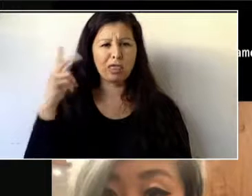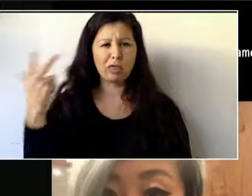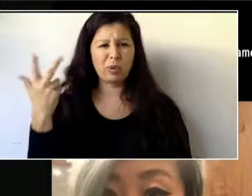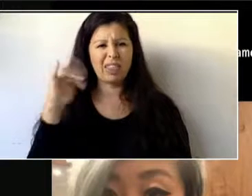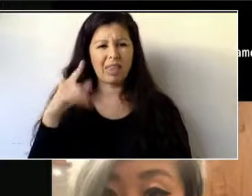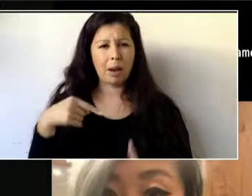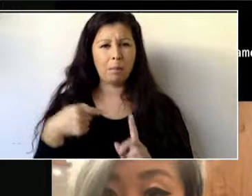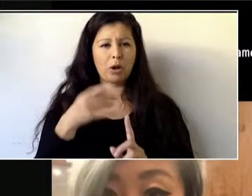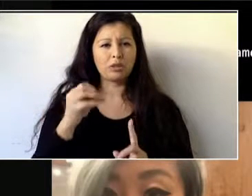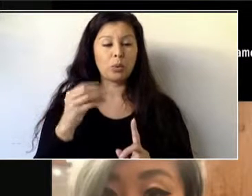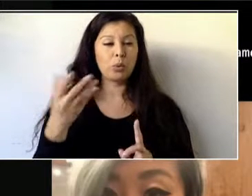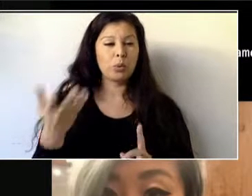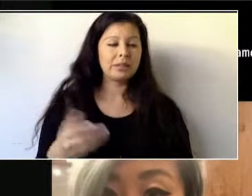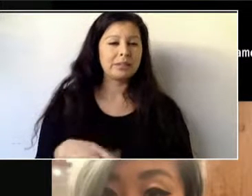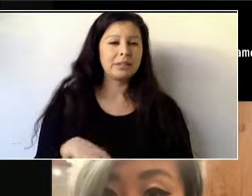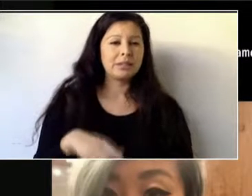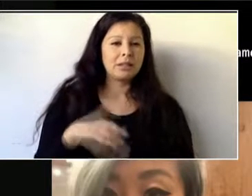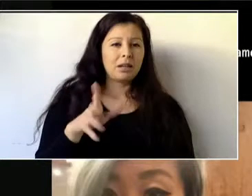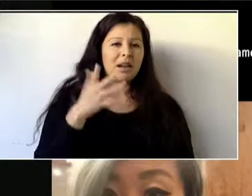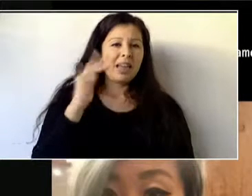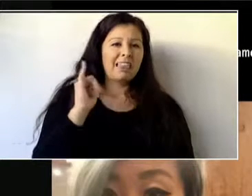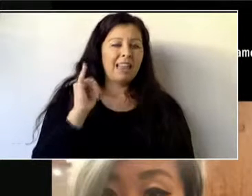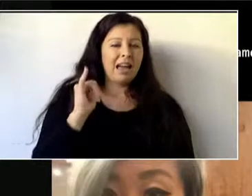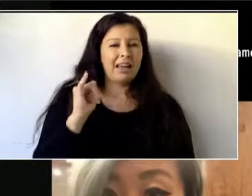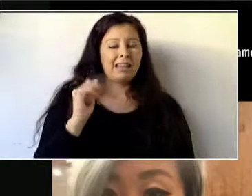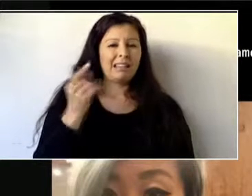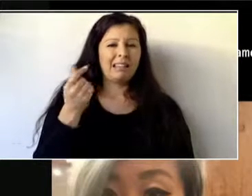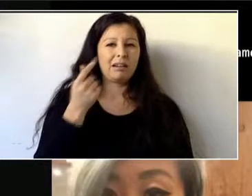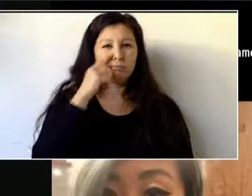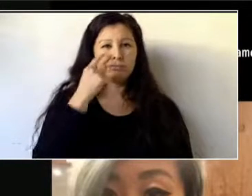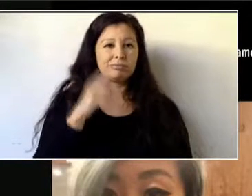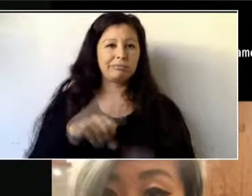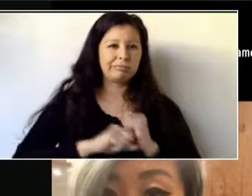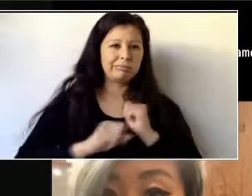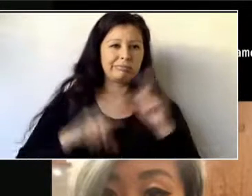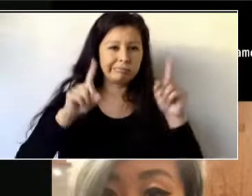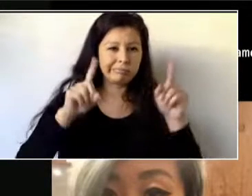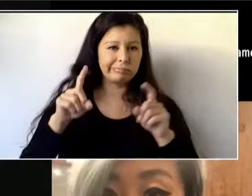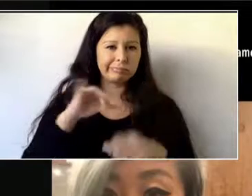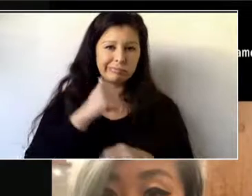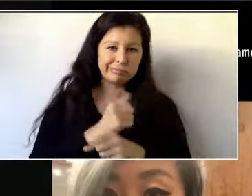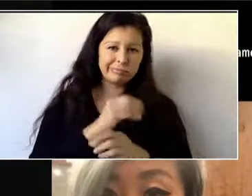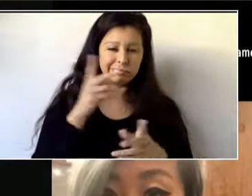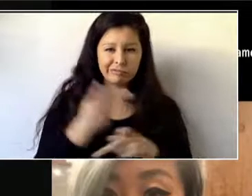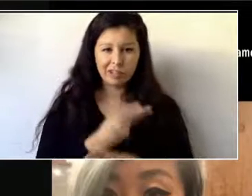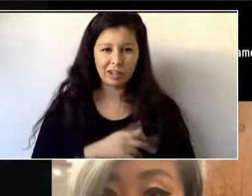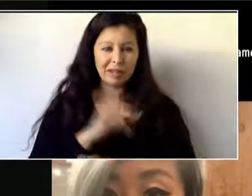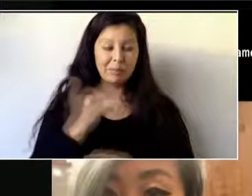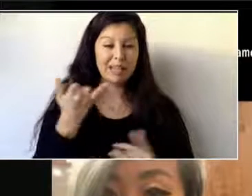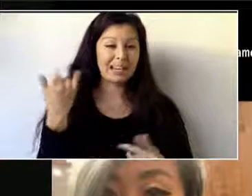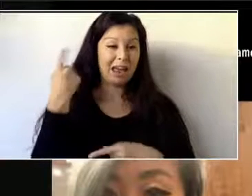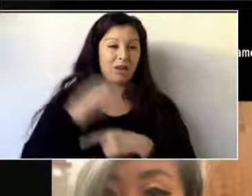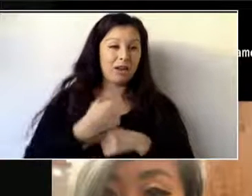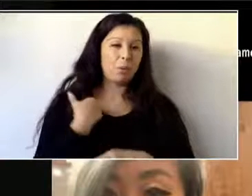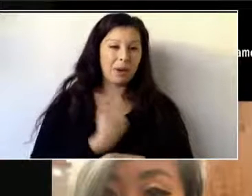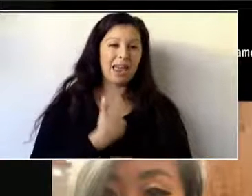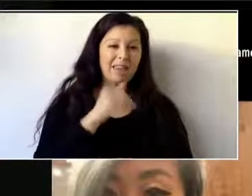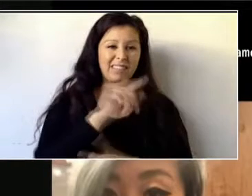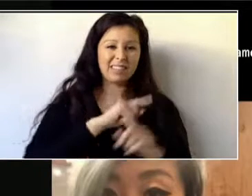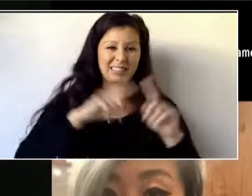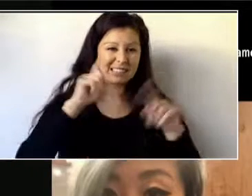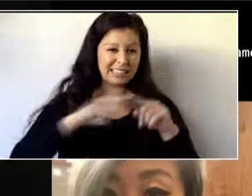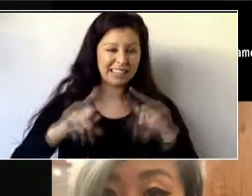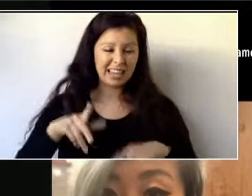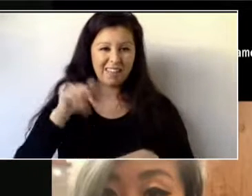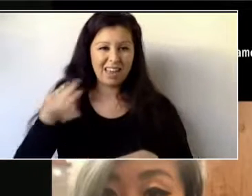point. So it was kind of a tedious experience, like, you know, putting this together. At that point, I think nowadays we have all these apps that can just